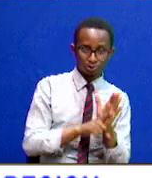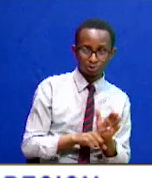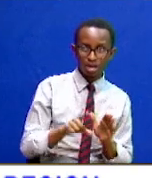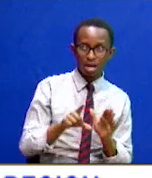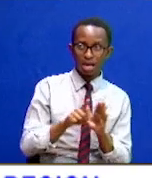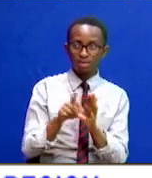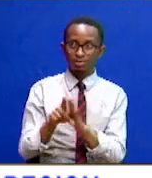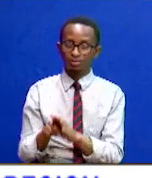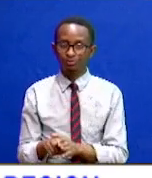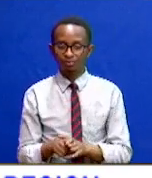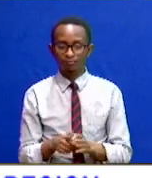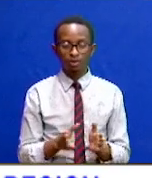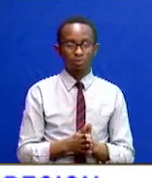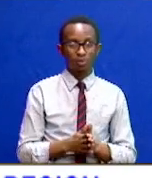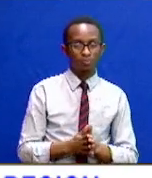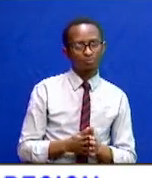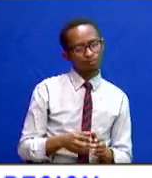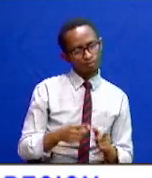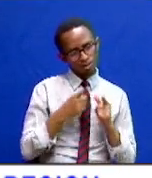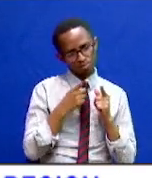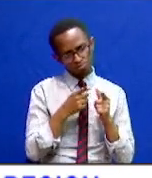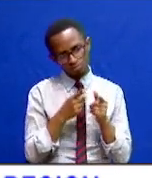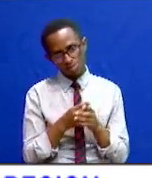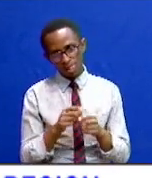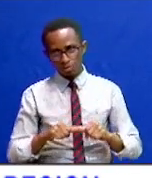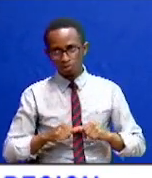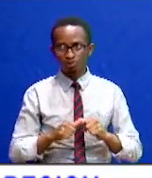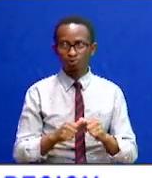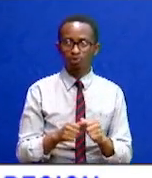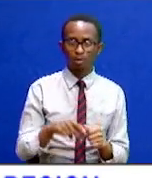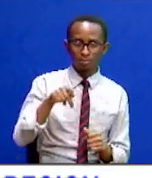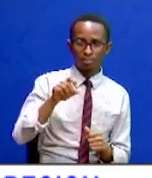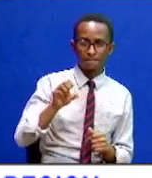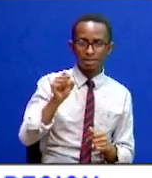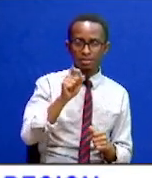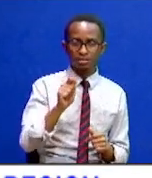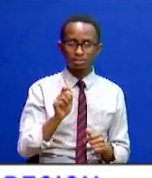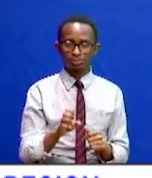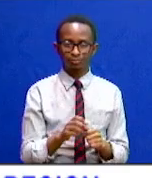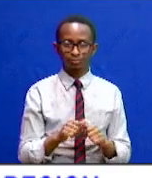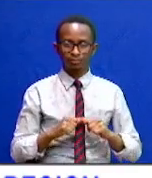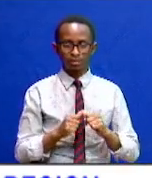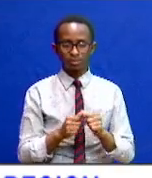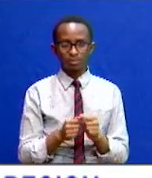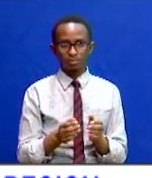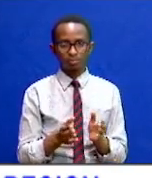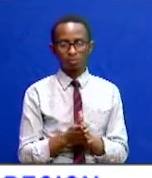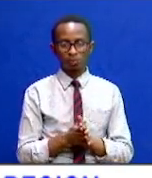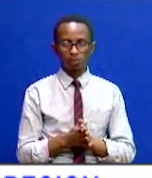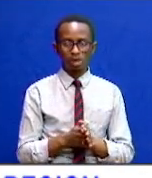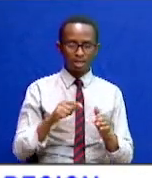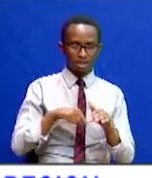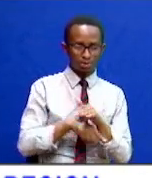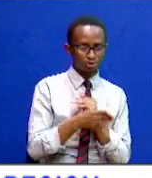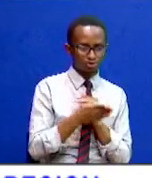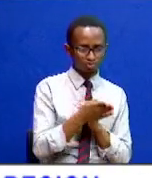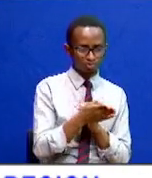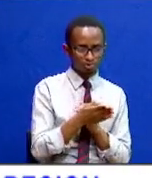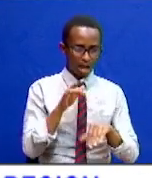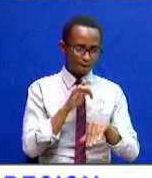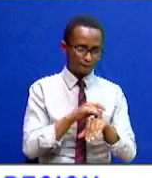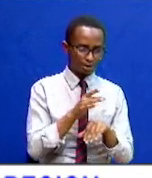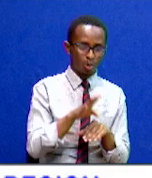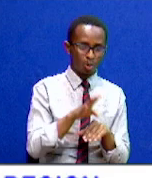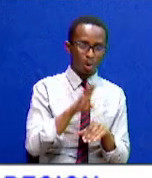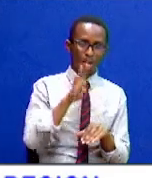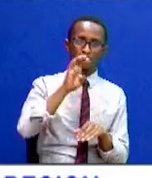chemical treatments to control locusts had several unintended environmental consequences. Among those affected were beekeepers, whose apiaries suffered